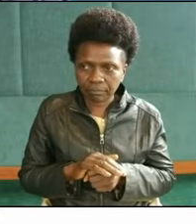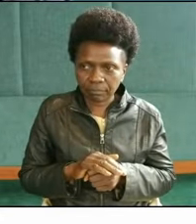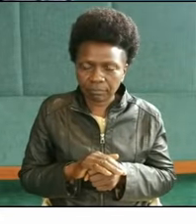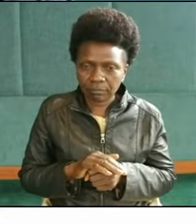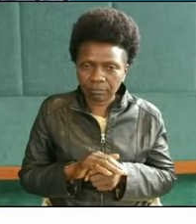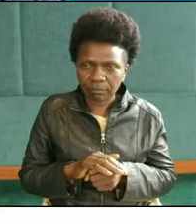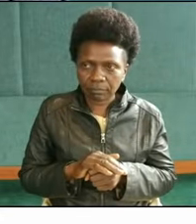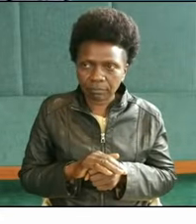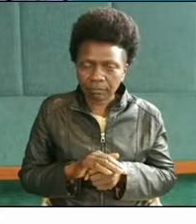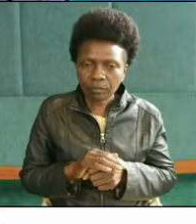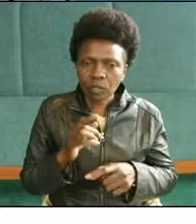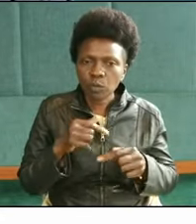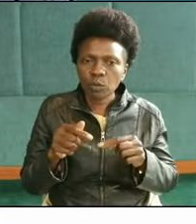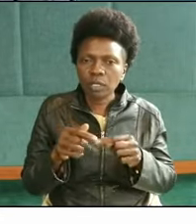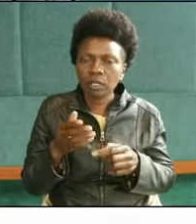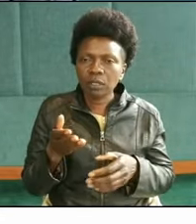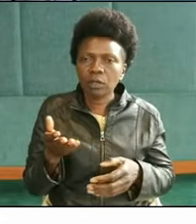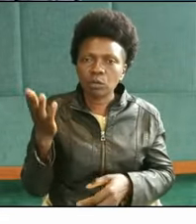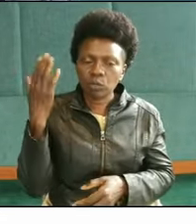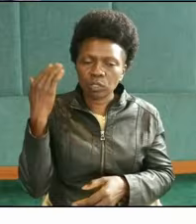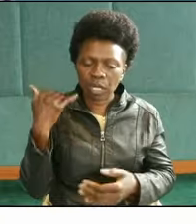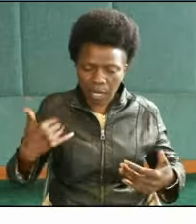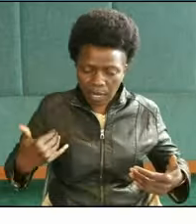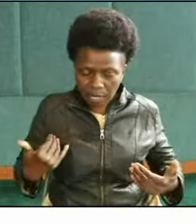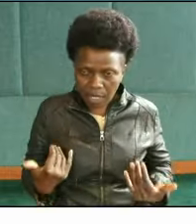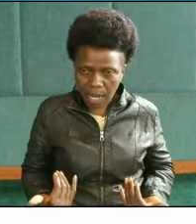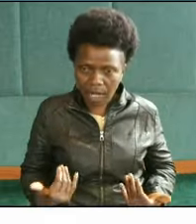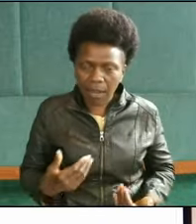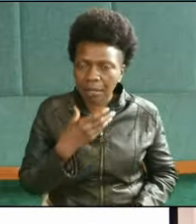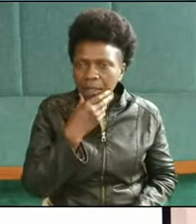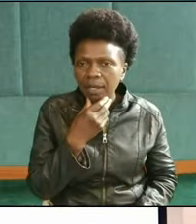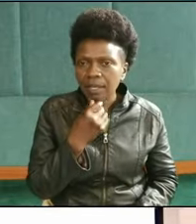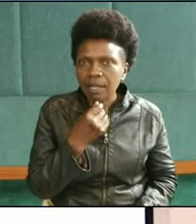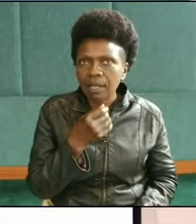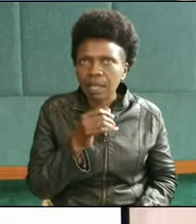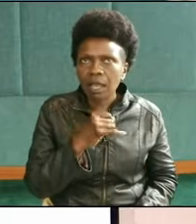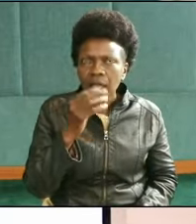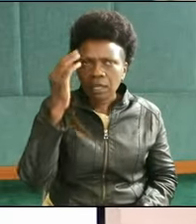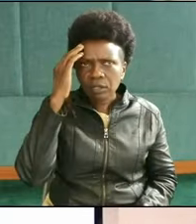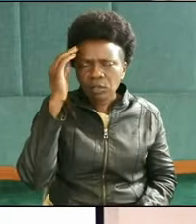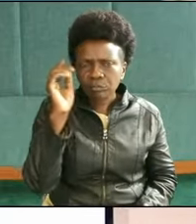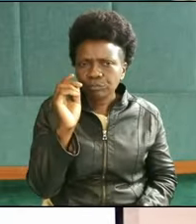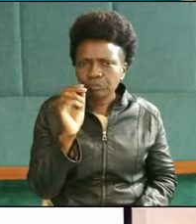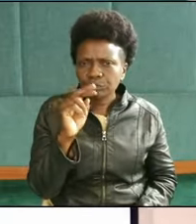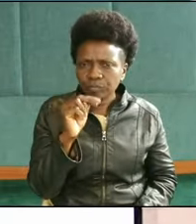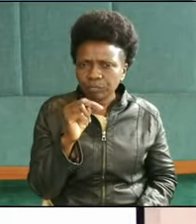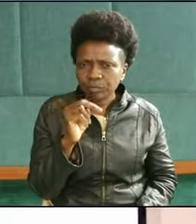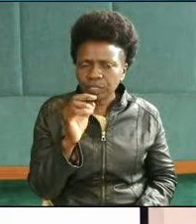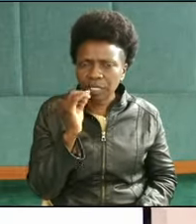battles when he was just a very young man. I don't know any one of you who could